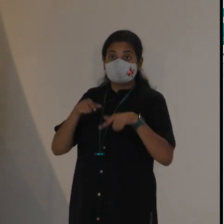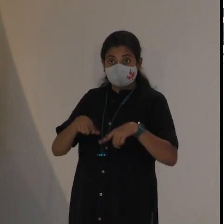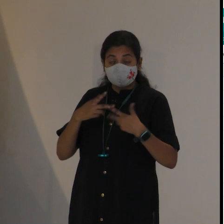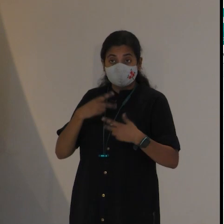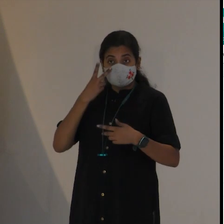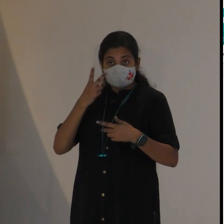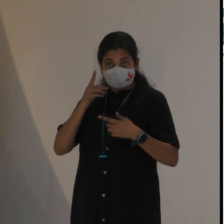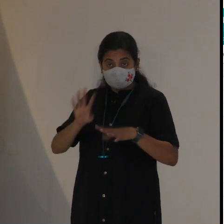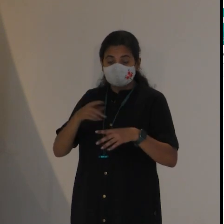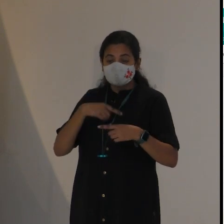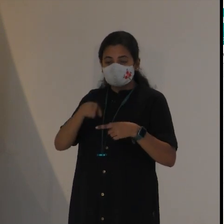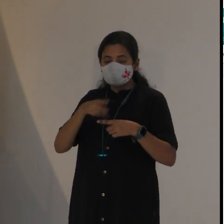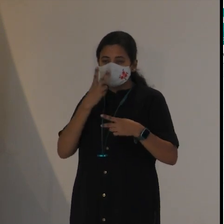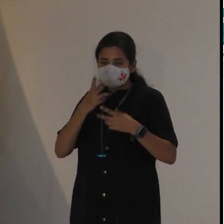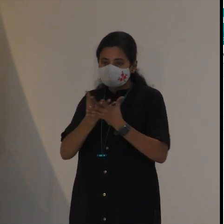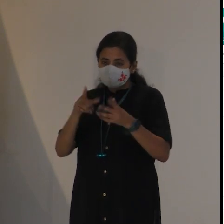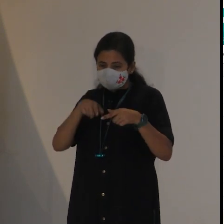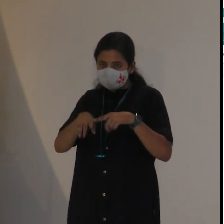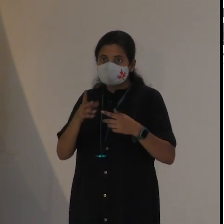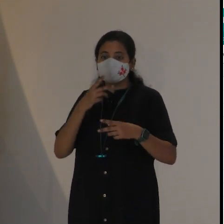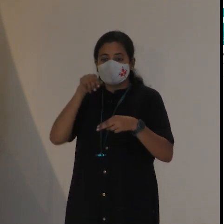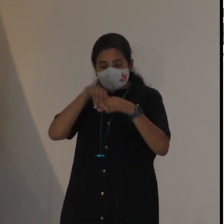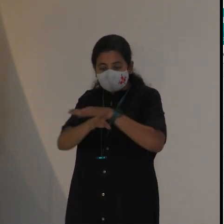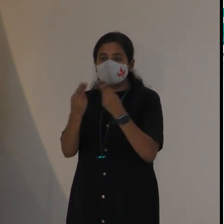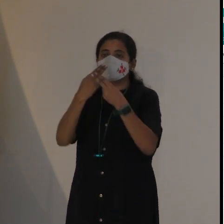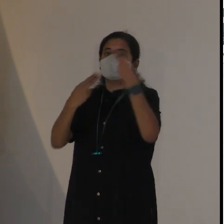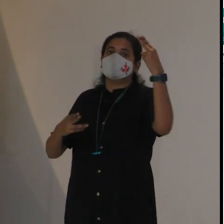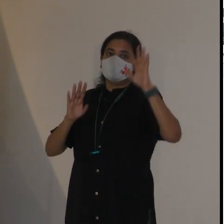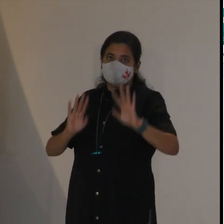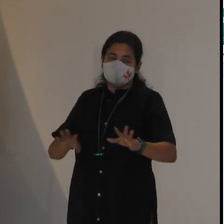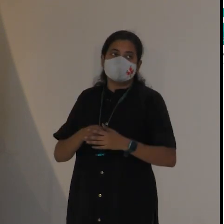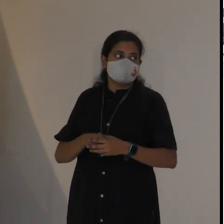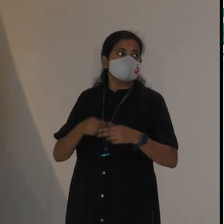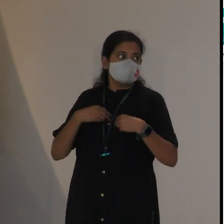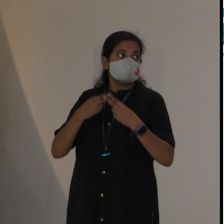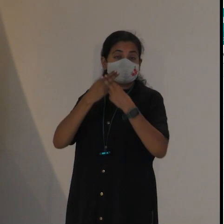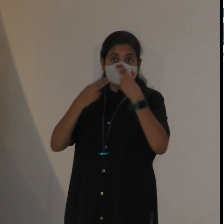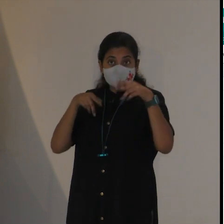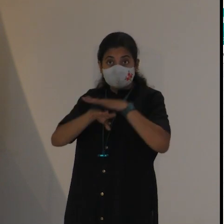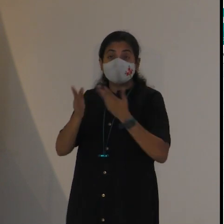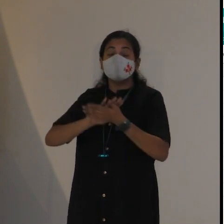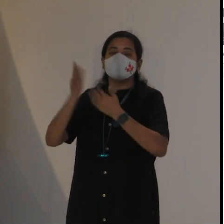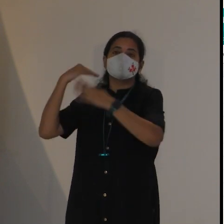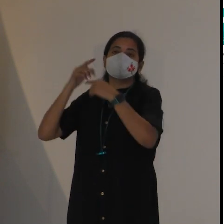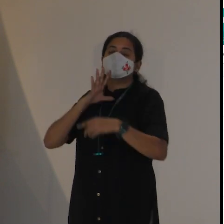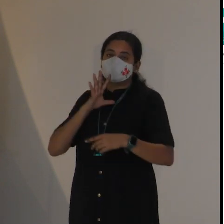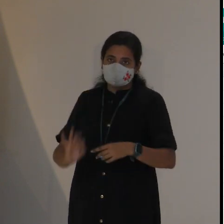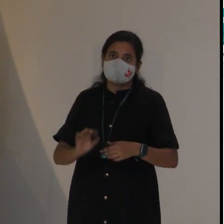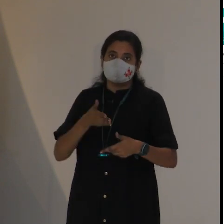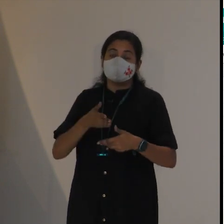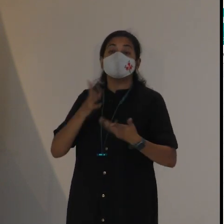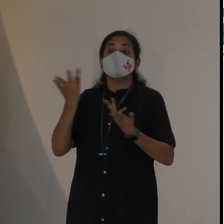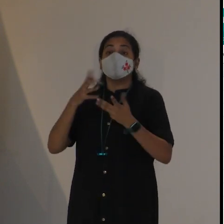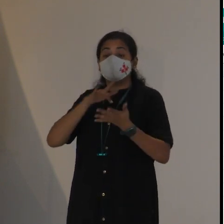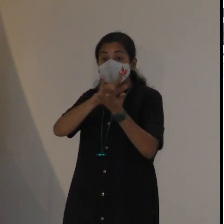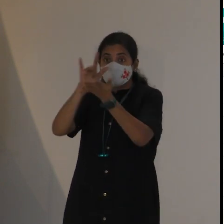it, they scan the object, they actually see the story and the historical truth of how it was looted from the